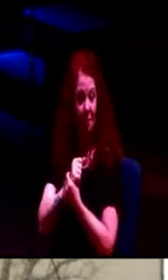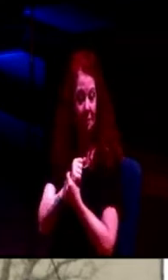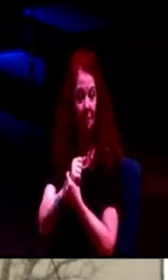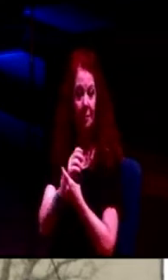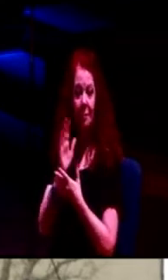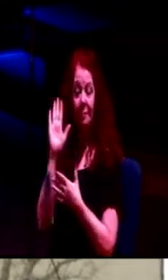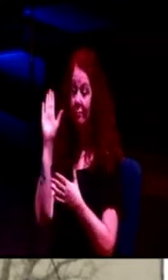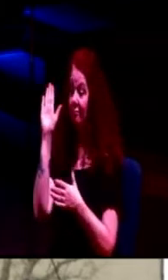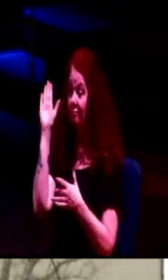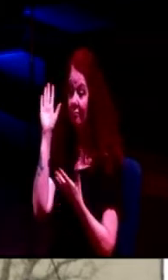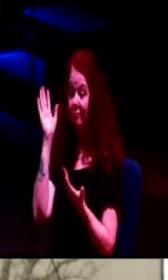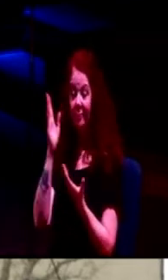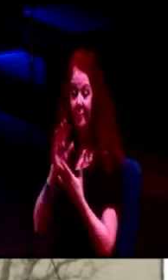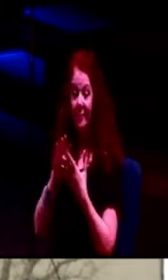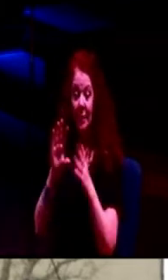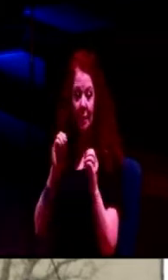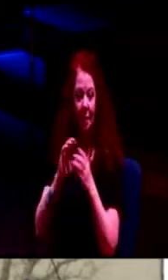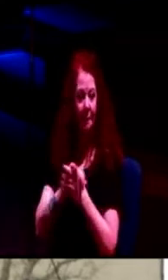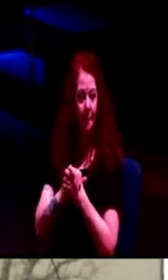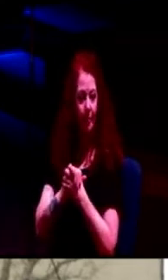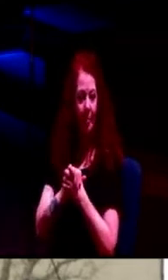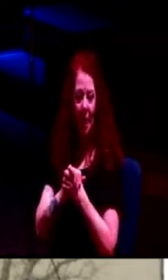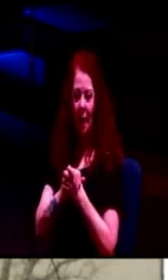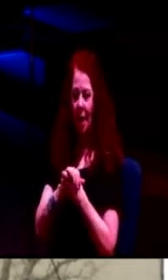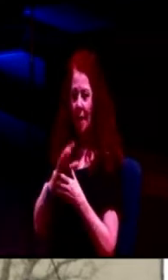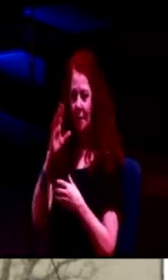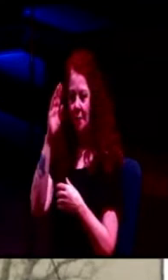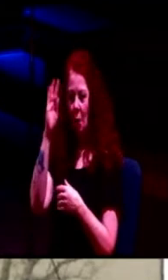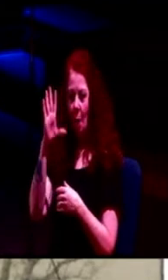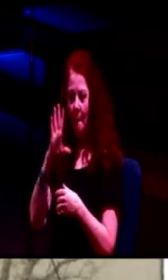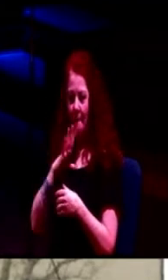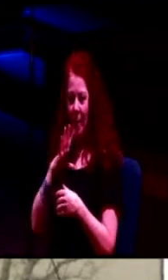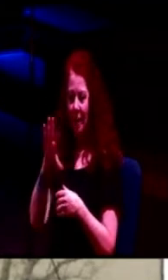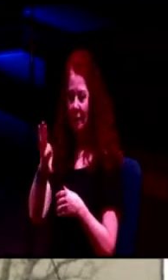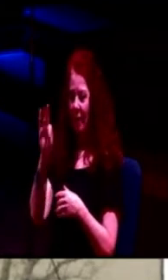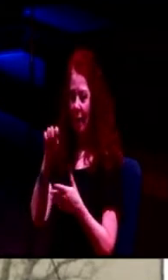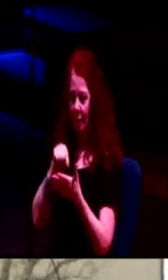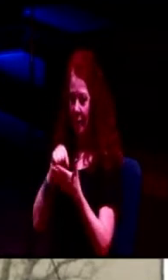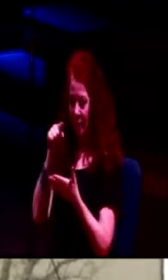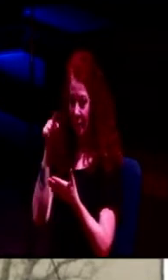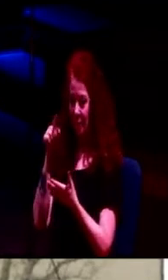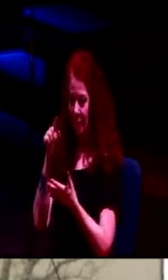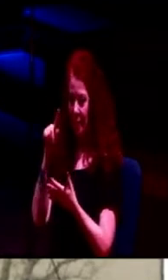Okay, guy stumbled across this tintype photo